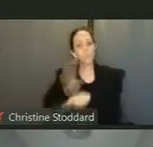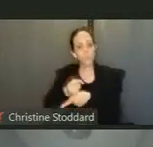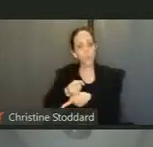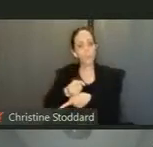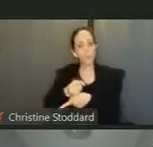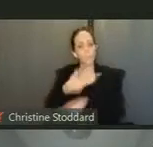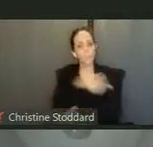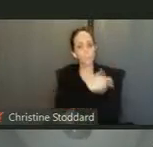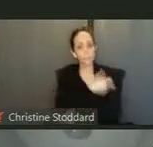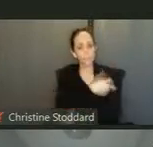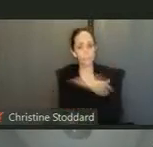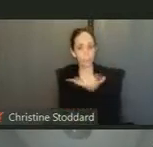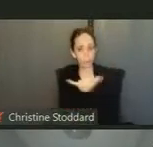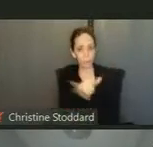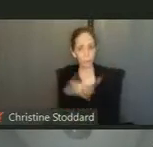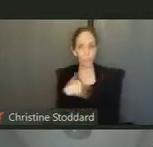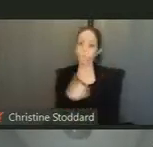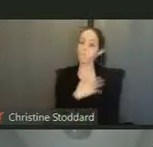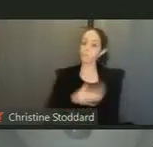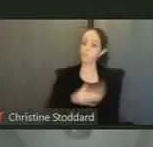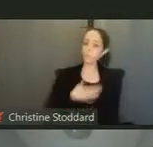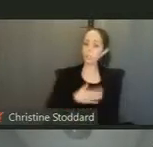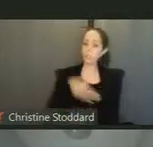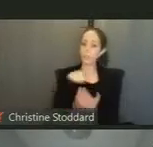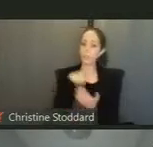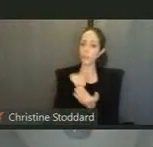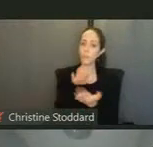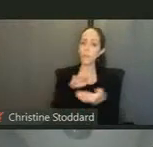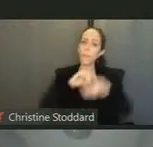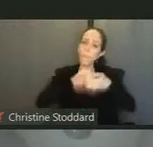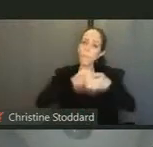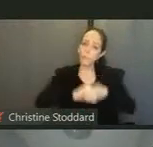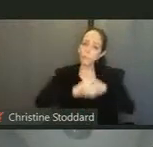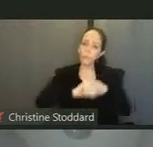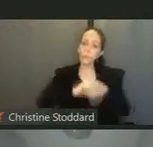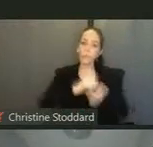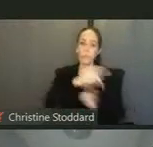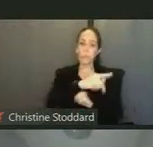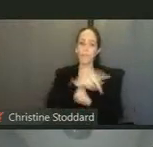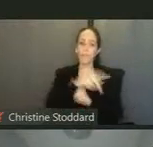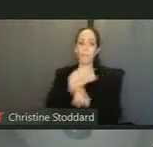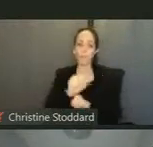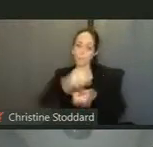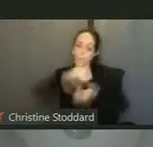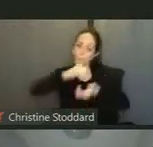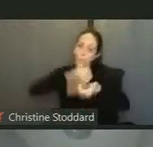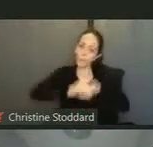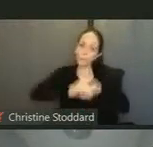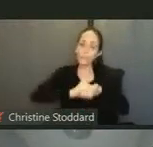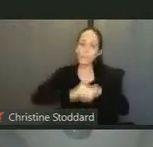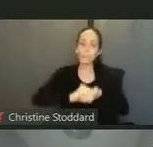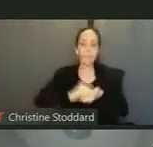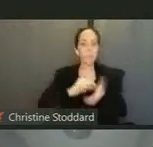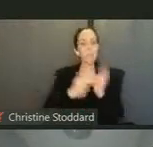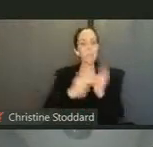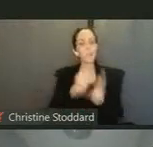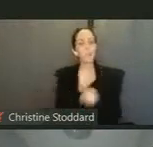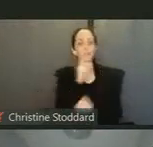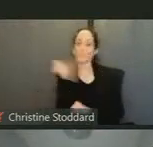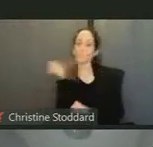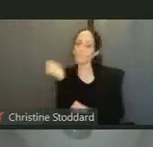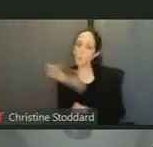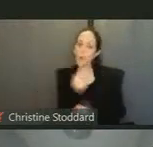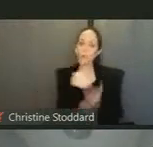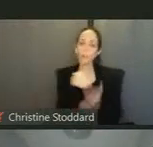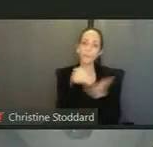vaccines. We do appreciate the approach of partnership that PPS has taken in ensuring that all student facing